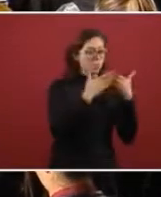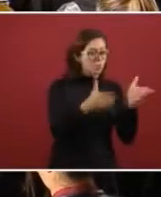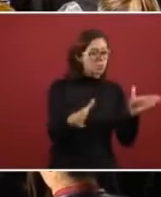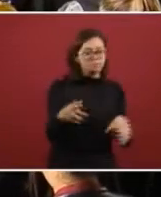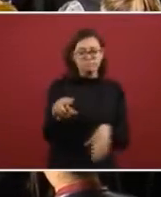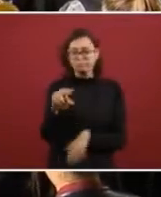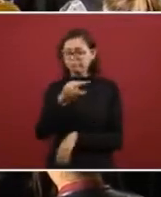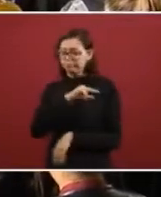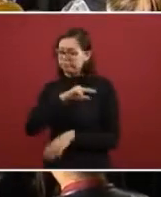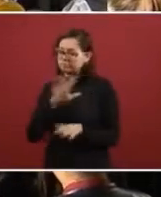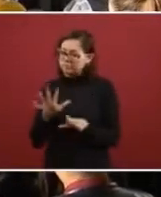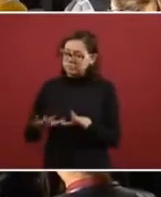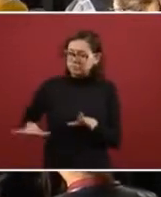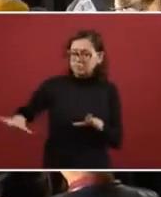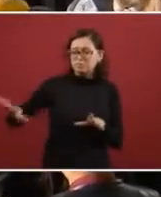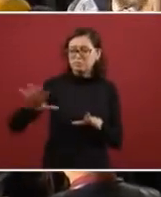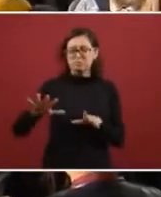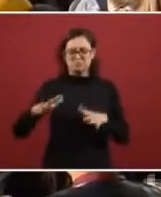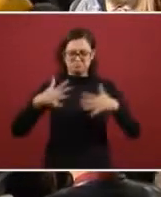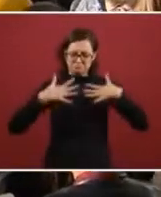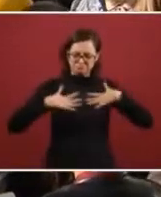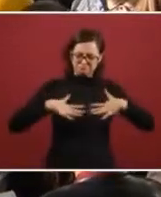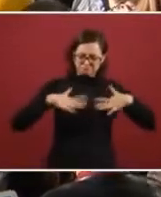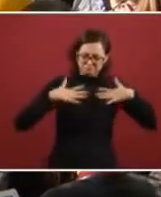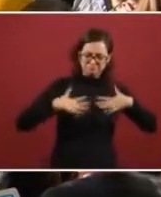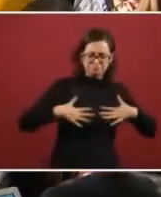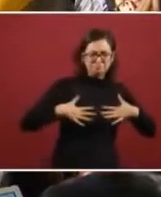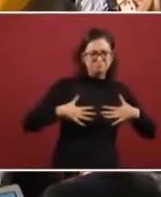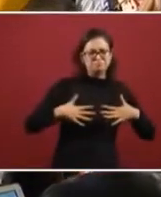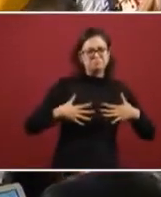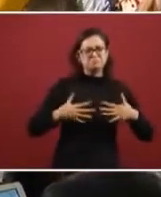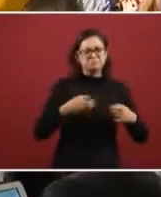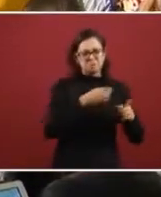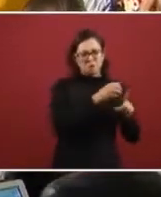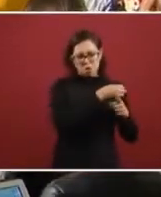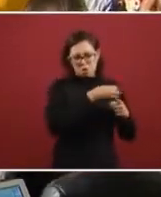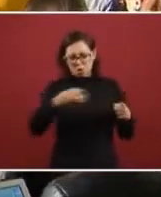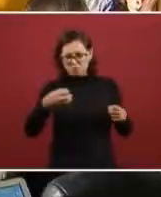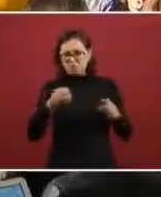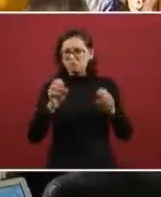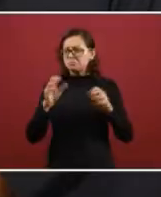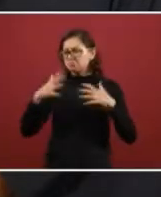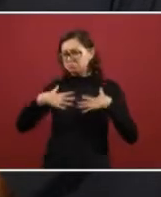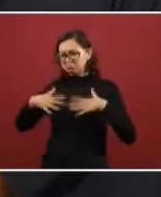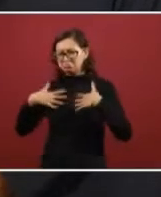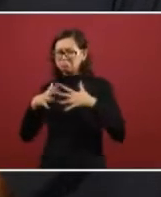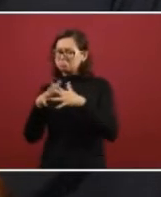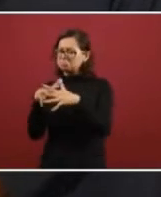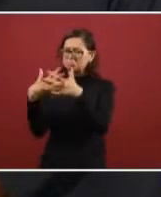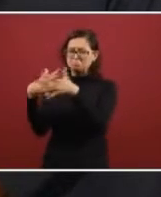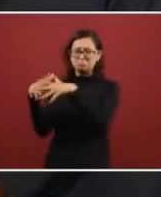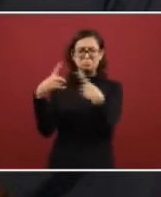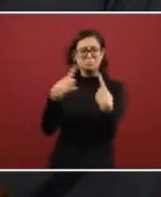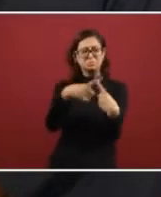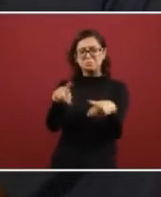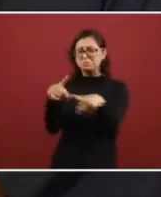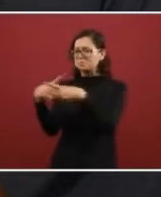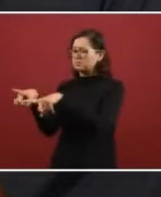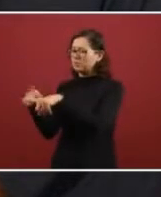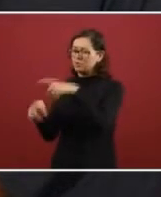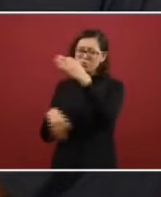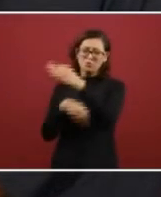social, private sector and uniformed no and not uniformed, que con valor, that with